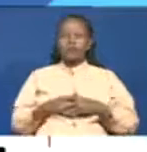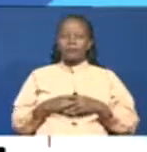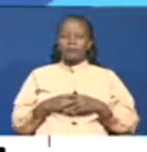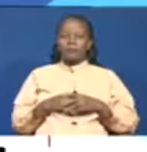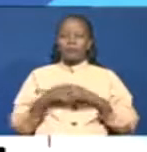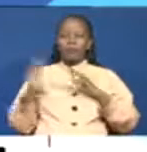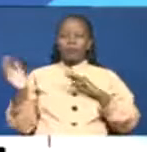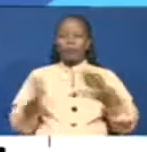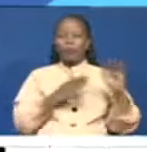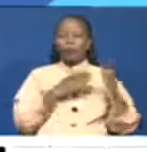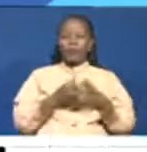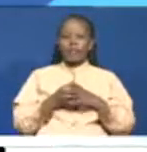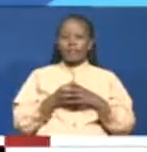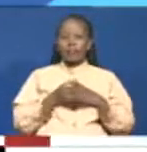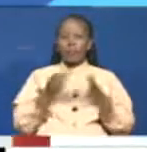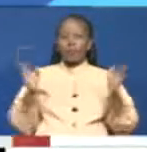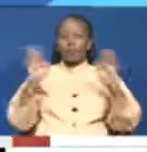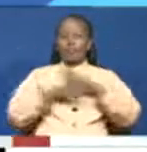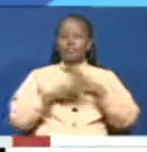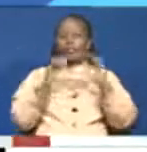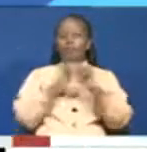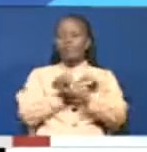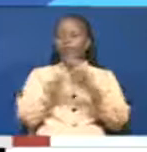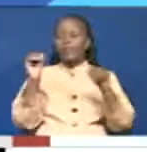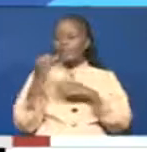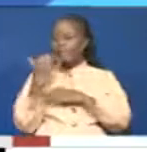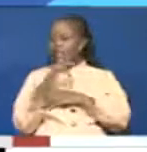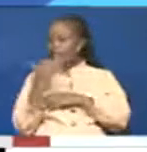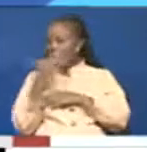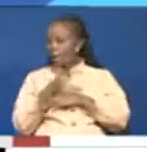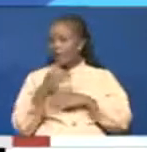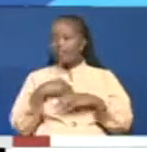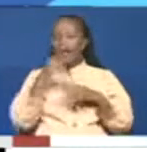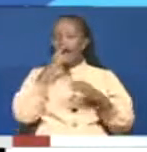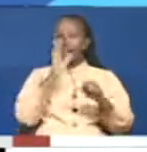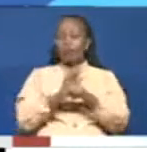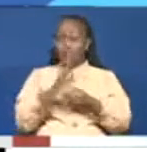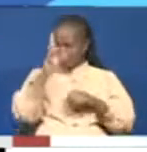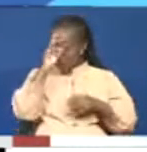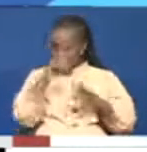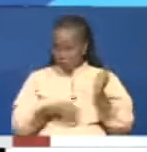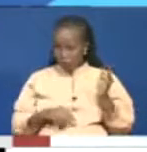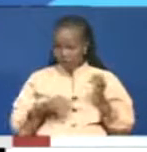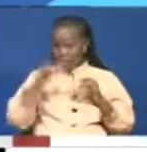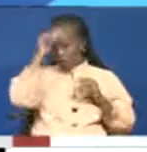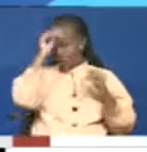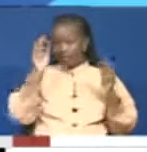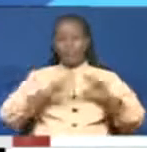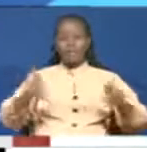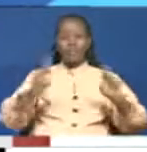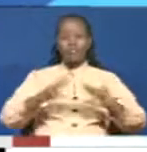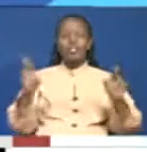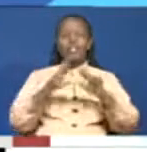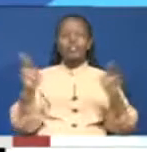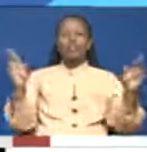Naibu wa Rais Rigathi Gashagwa amewahakikishia maafisa wa polisi kwamba serikali imejitolea kutekeleza ahadi yake